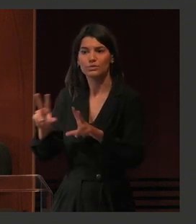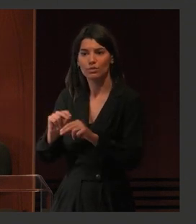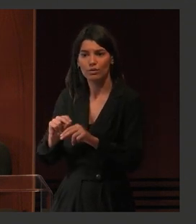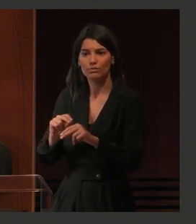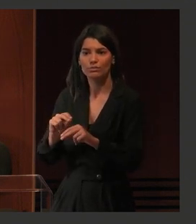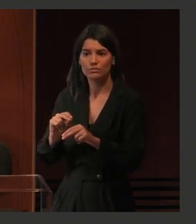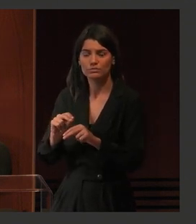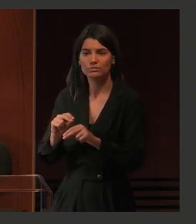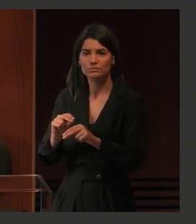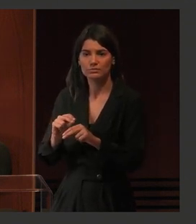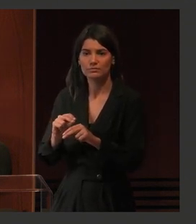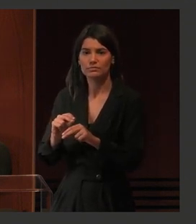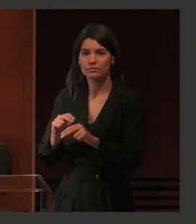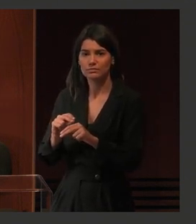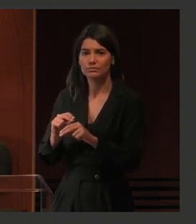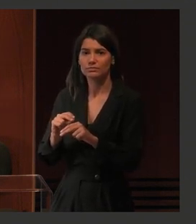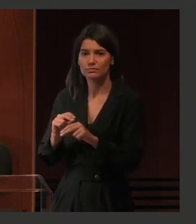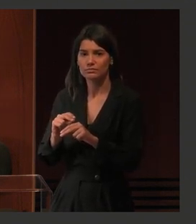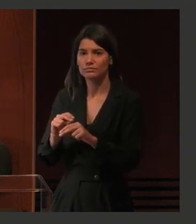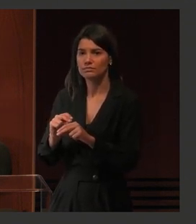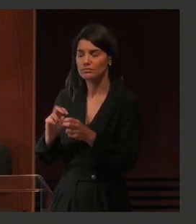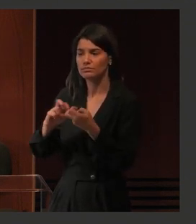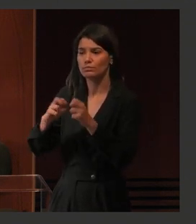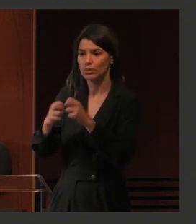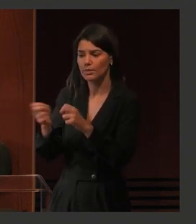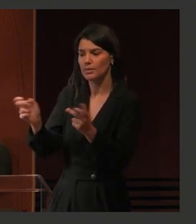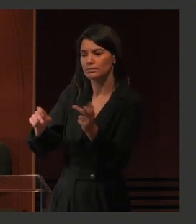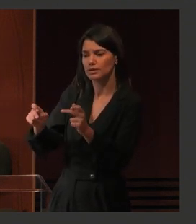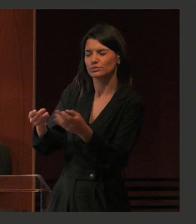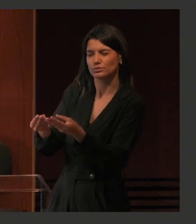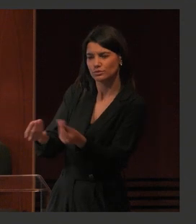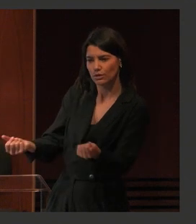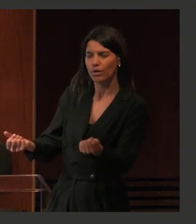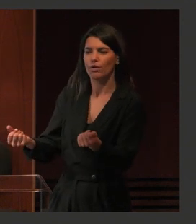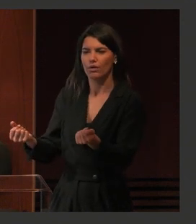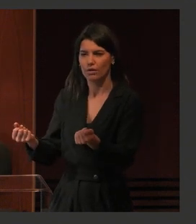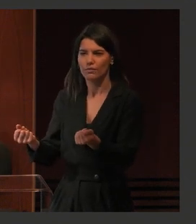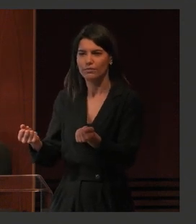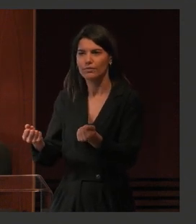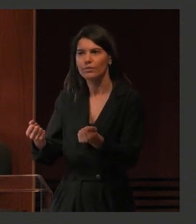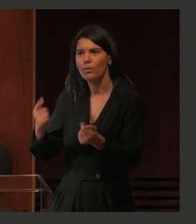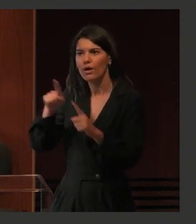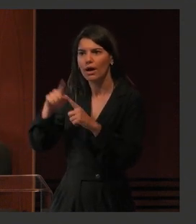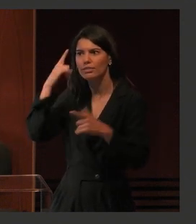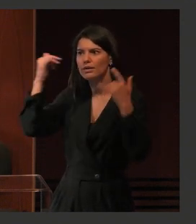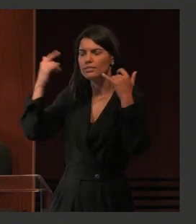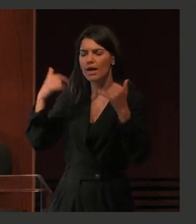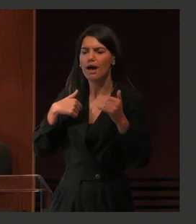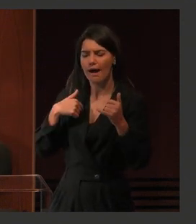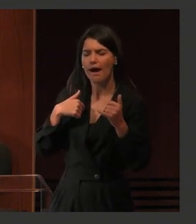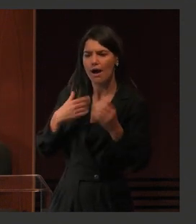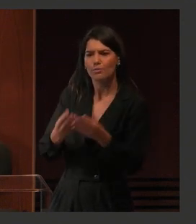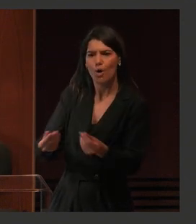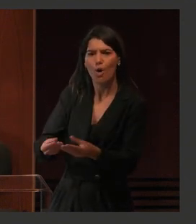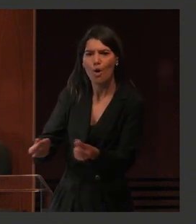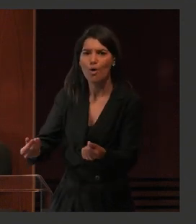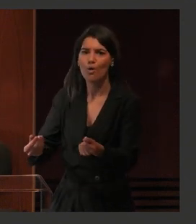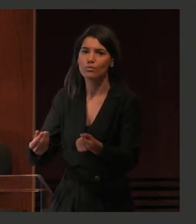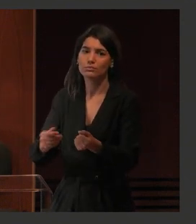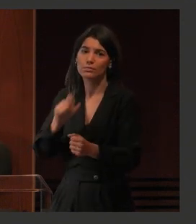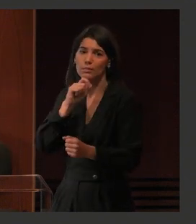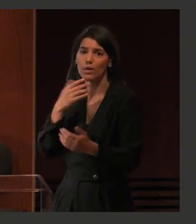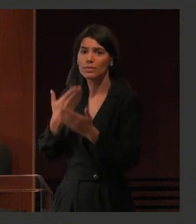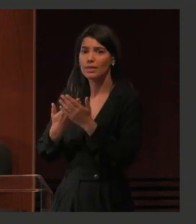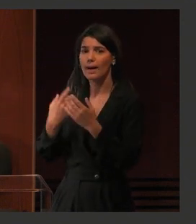for problem solution for learning. So it might also be an enhancement of thinking because it